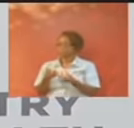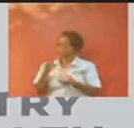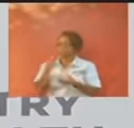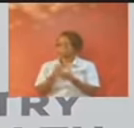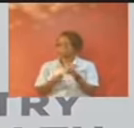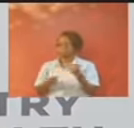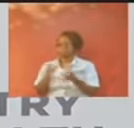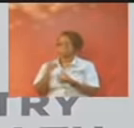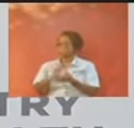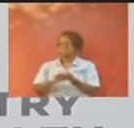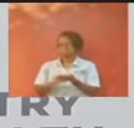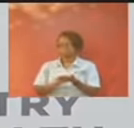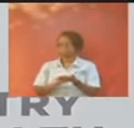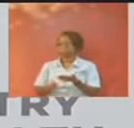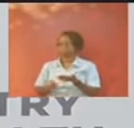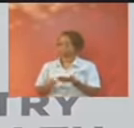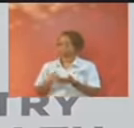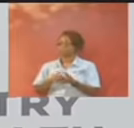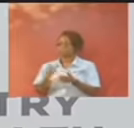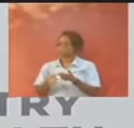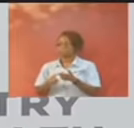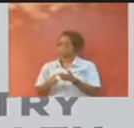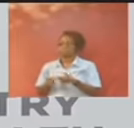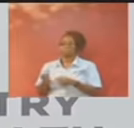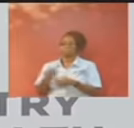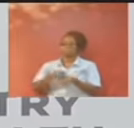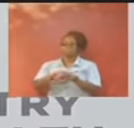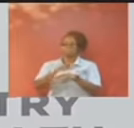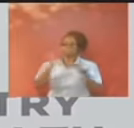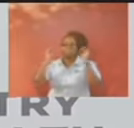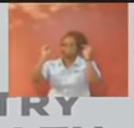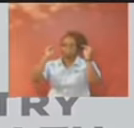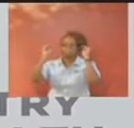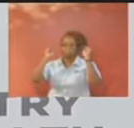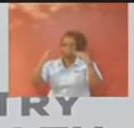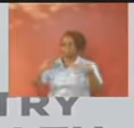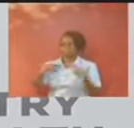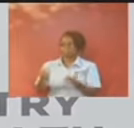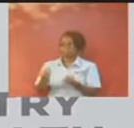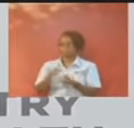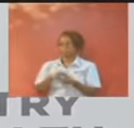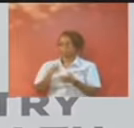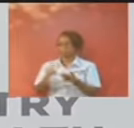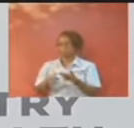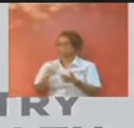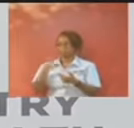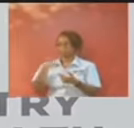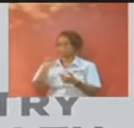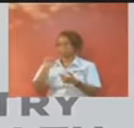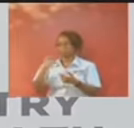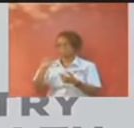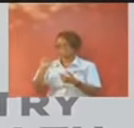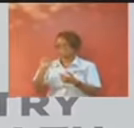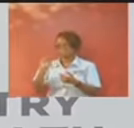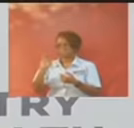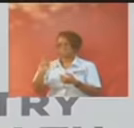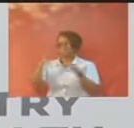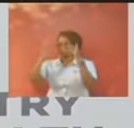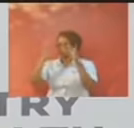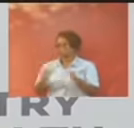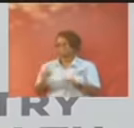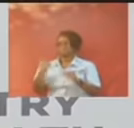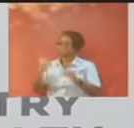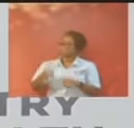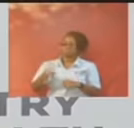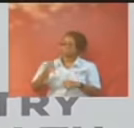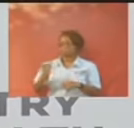we make a decision. With regards to a potential surge in cases that we have to consider, given an increase in repatriations and